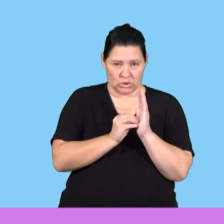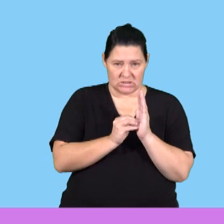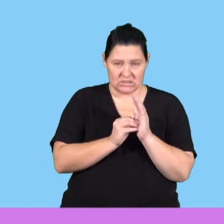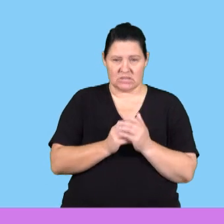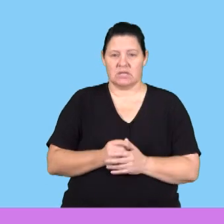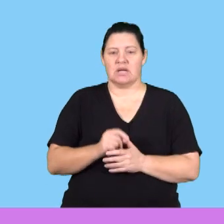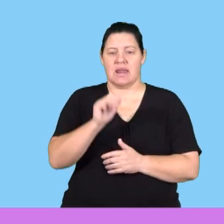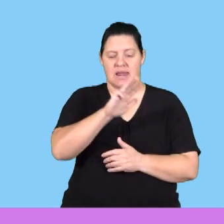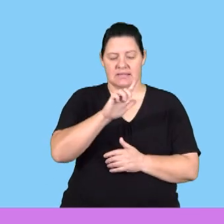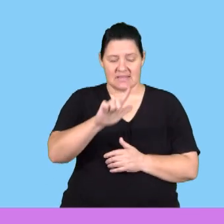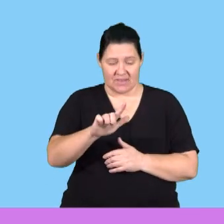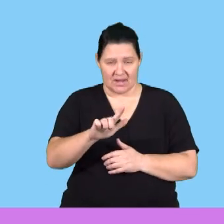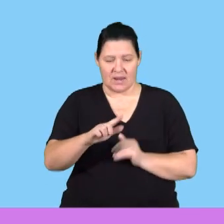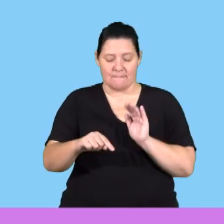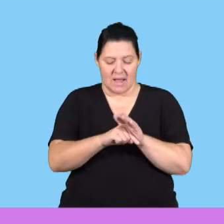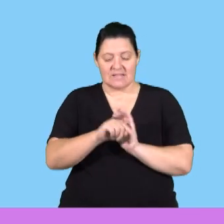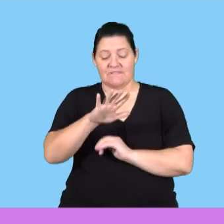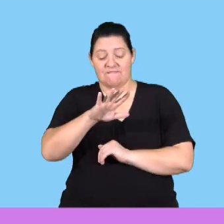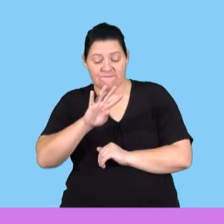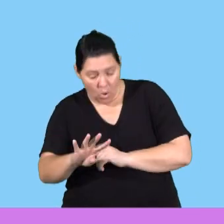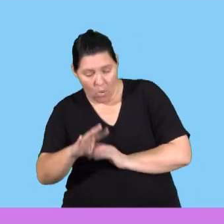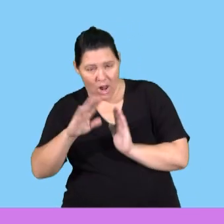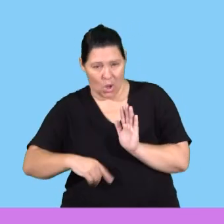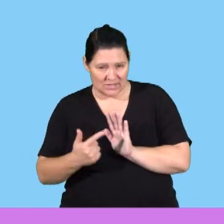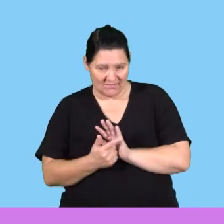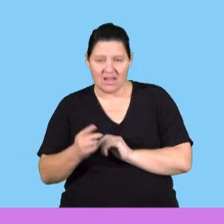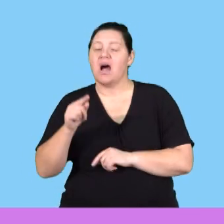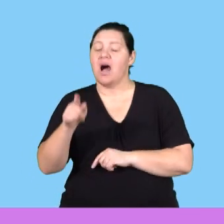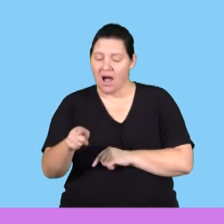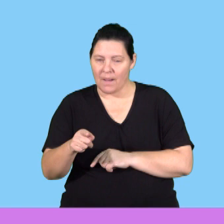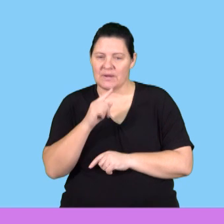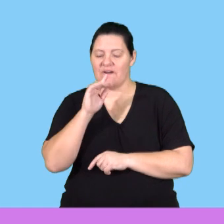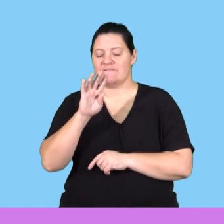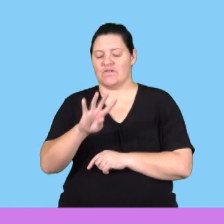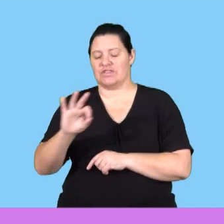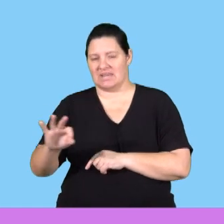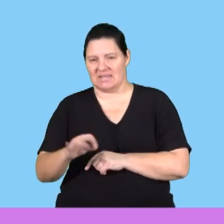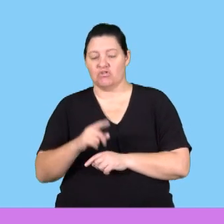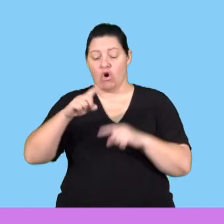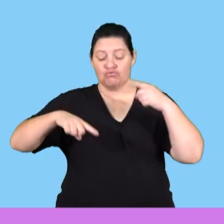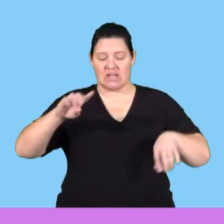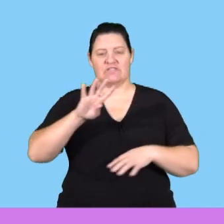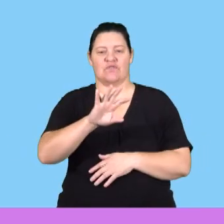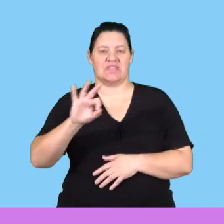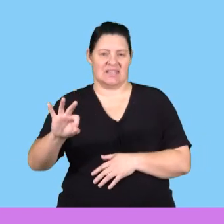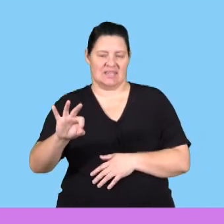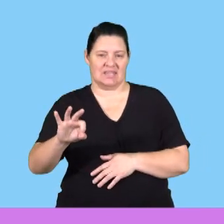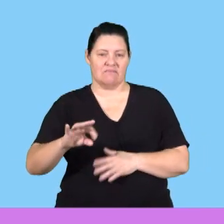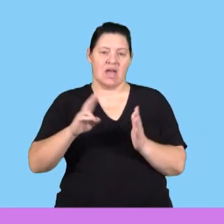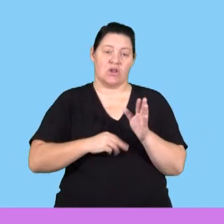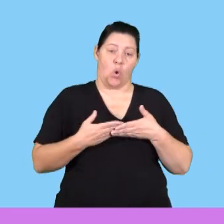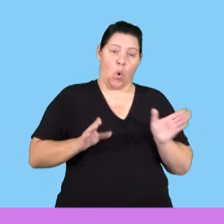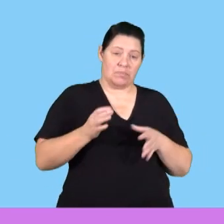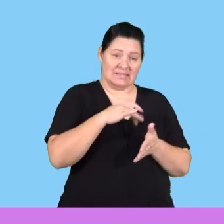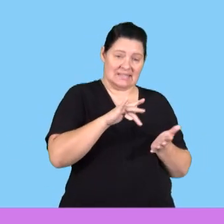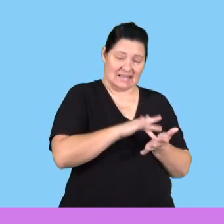if I type this in, 97 minus 54, it gives us 43. So we are saying the range is 43. If